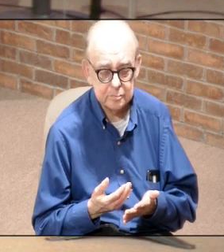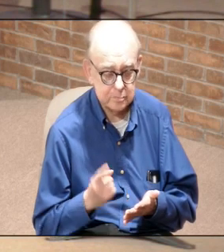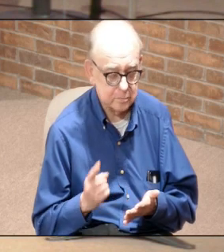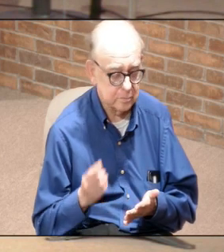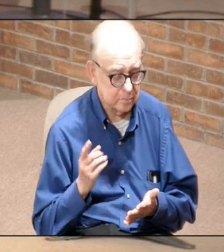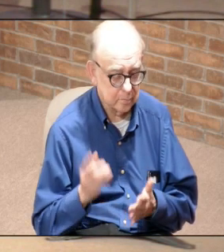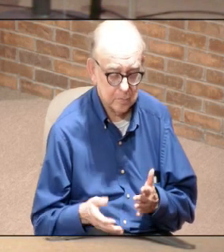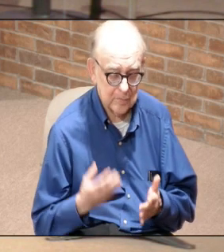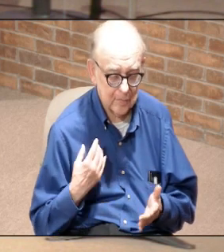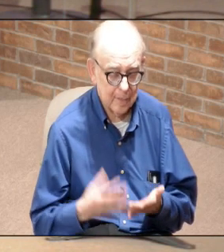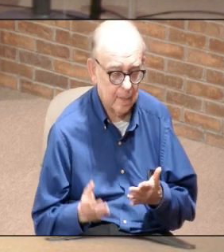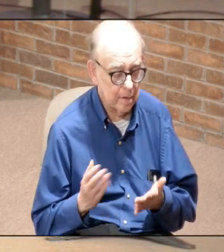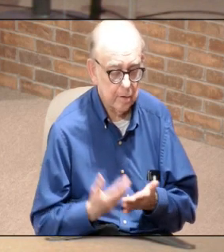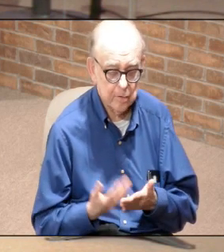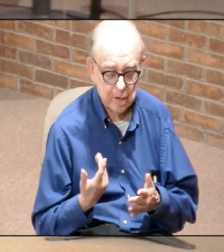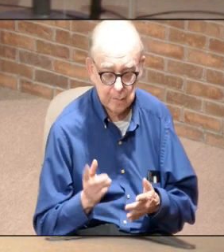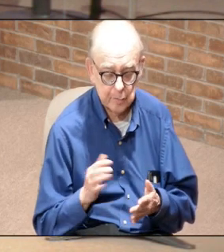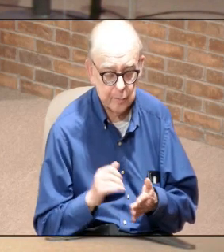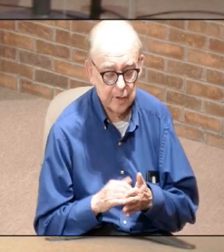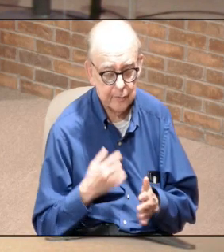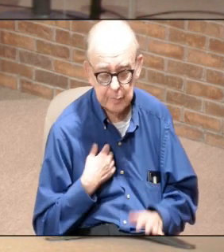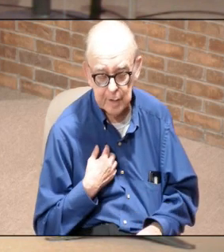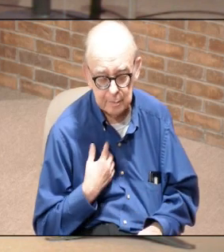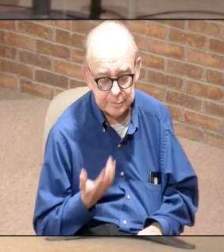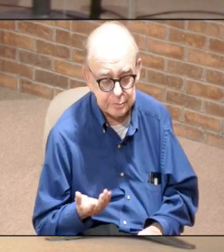You can't validate it for me.